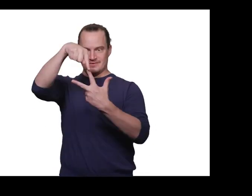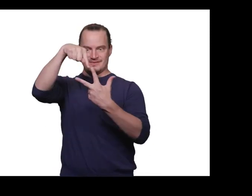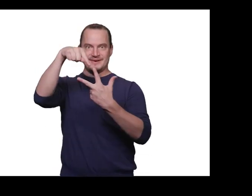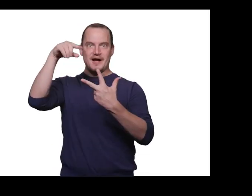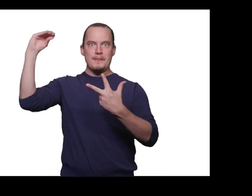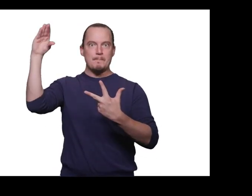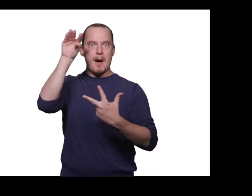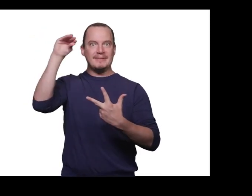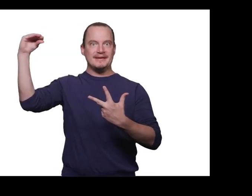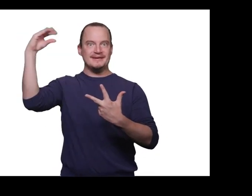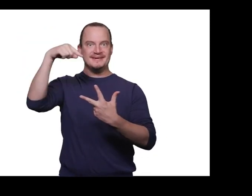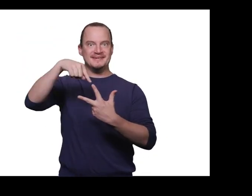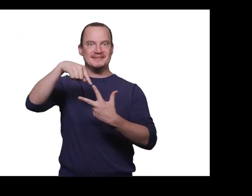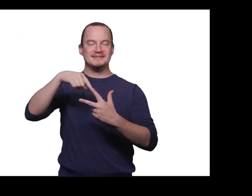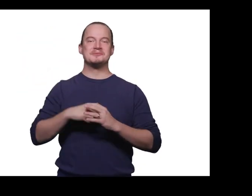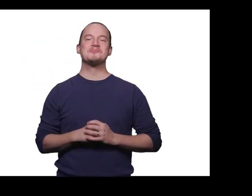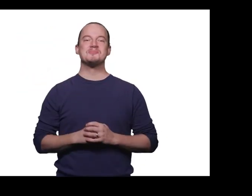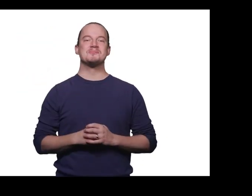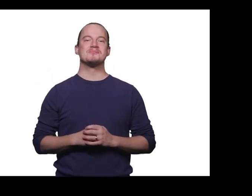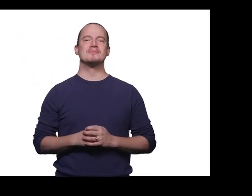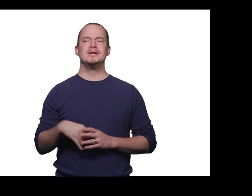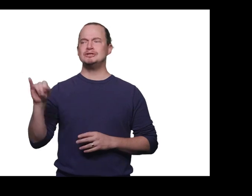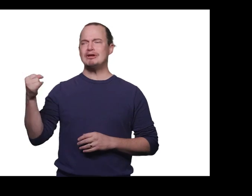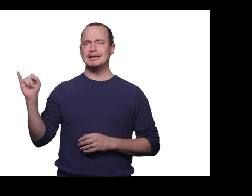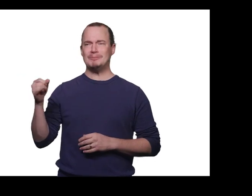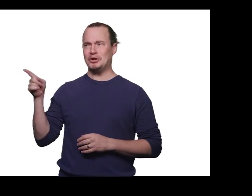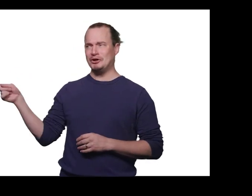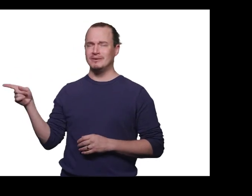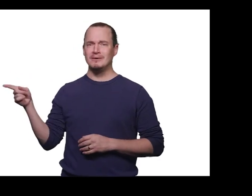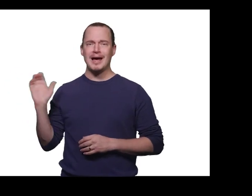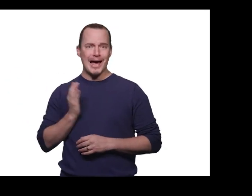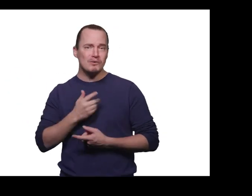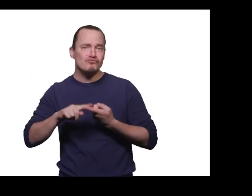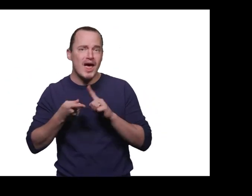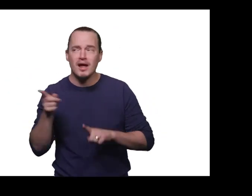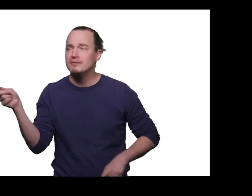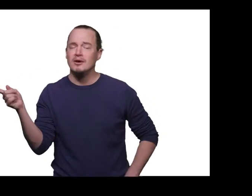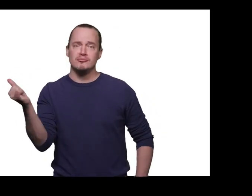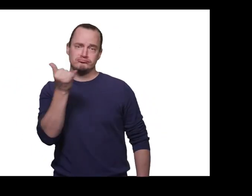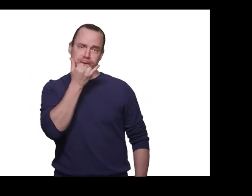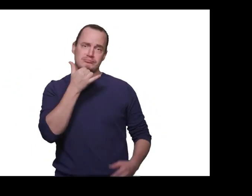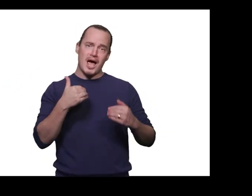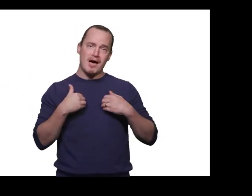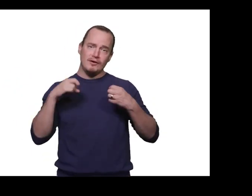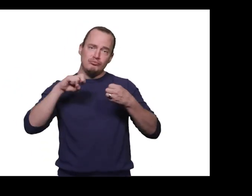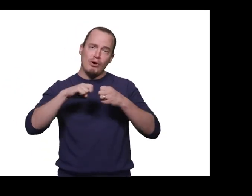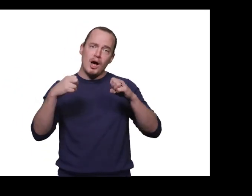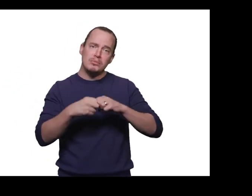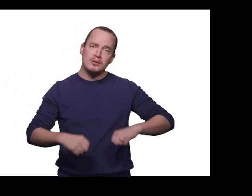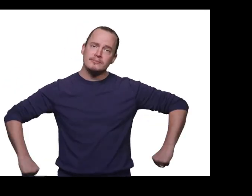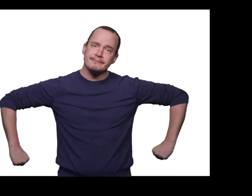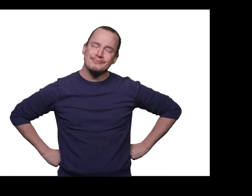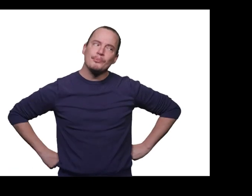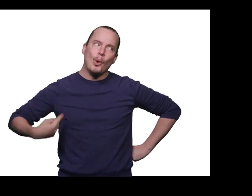that puppet because our friend Jasper has a problem, and we are